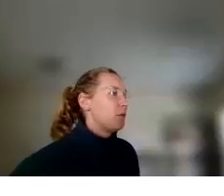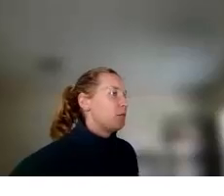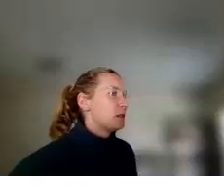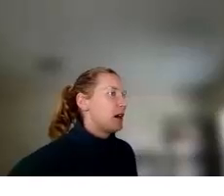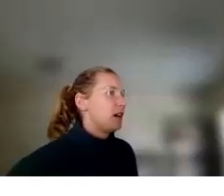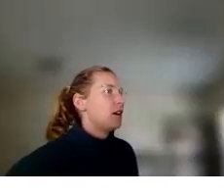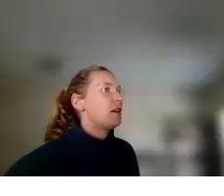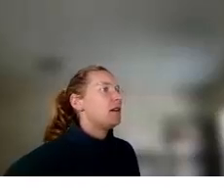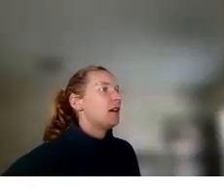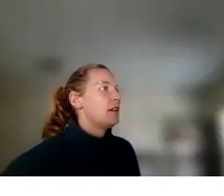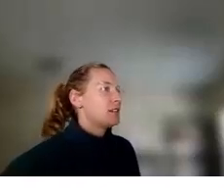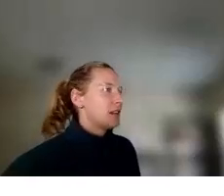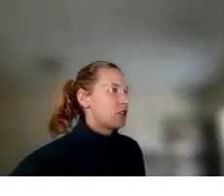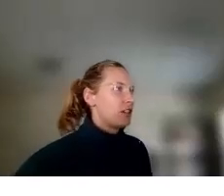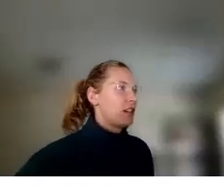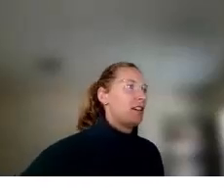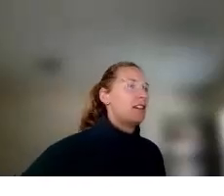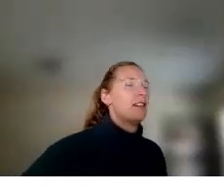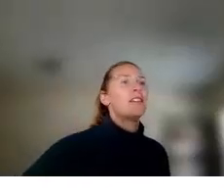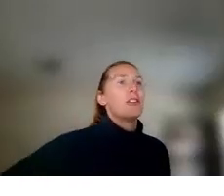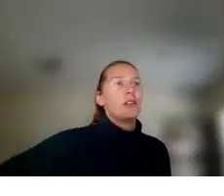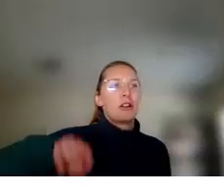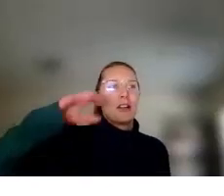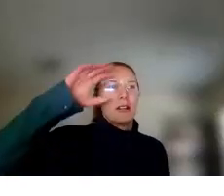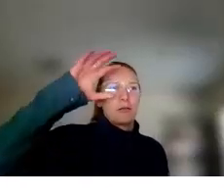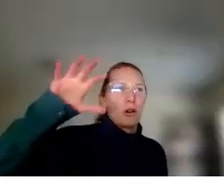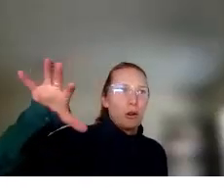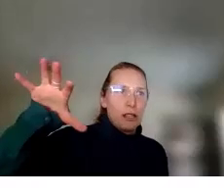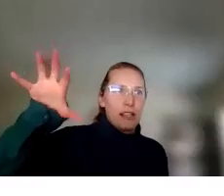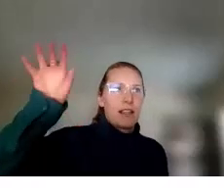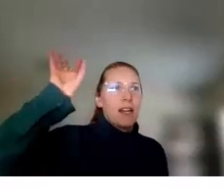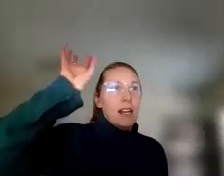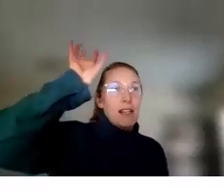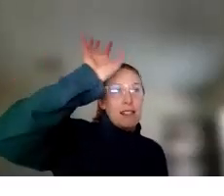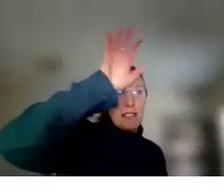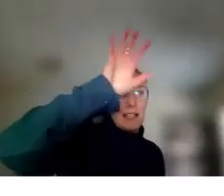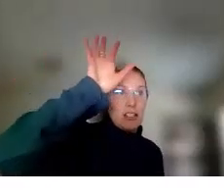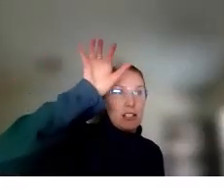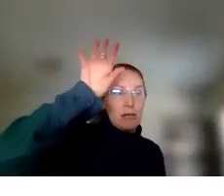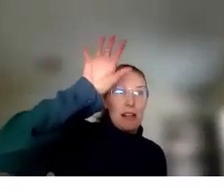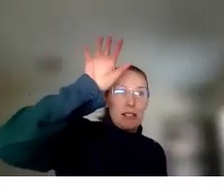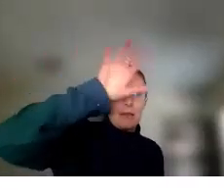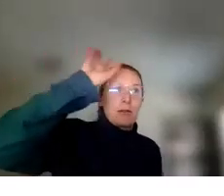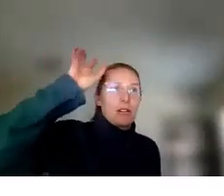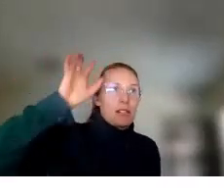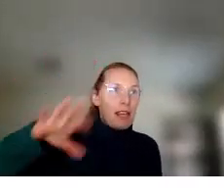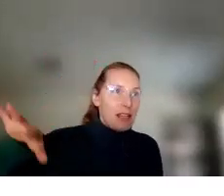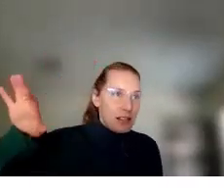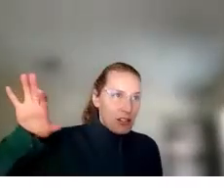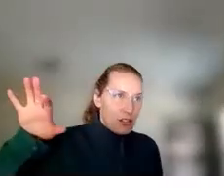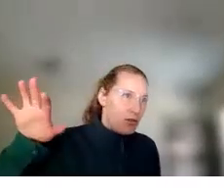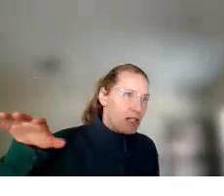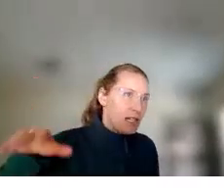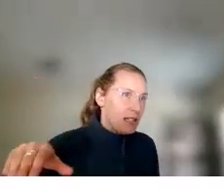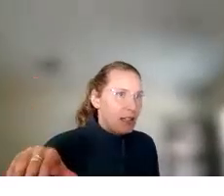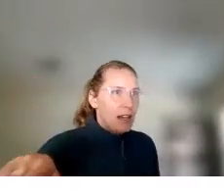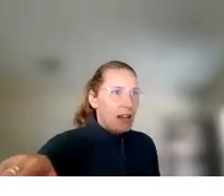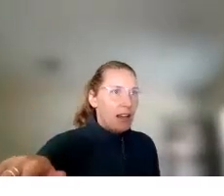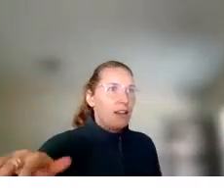if it helps, essentially you're enrolling CHCBS members